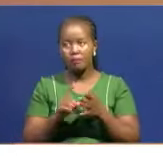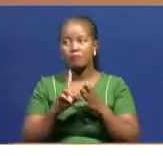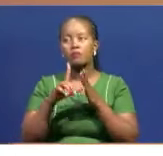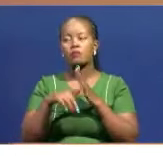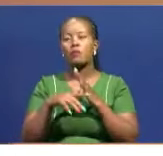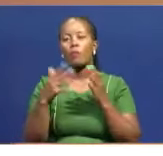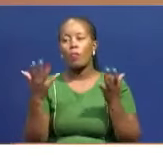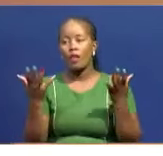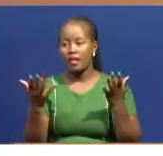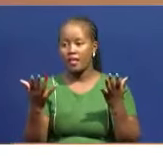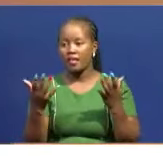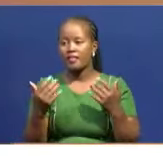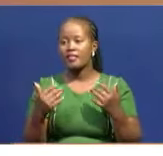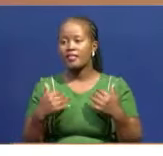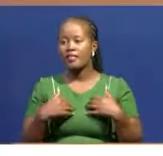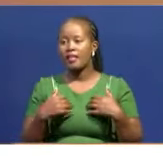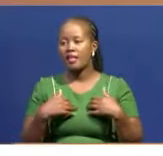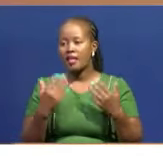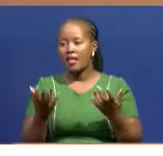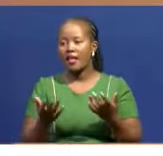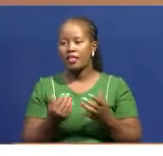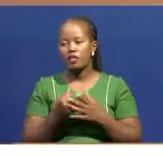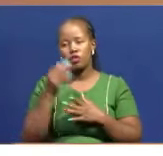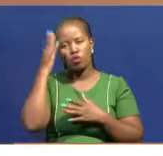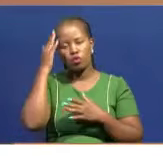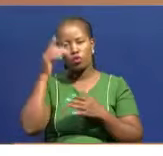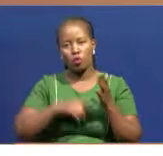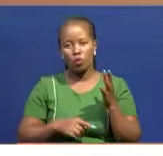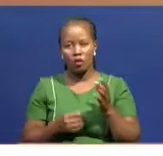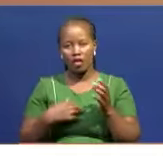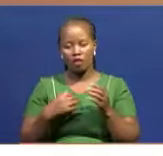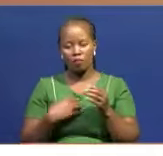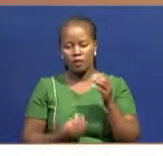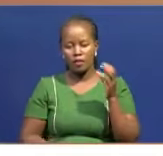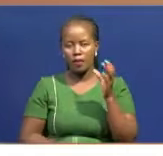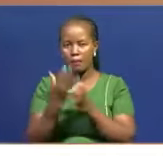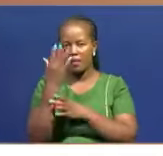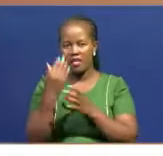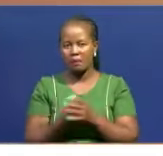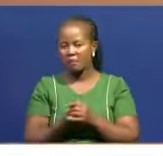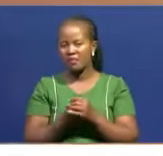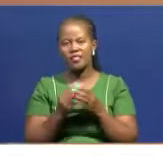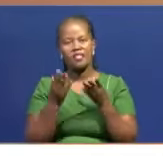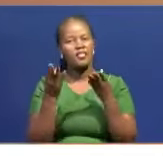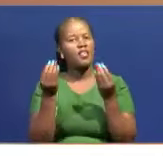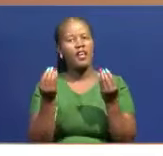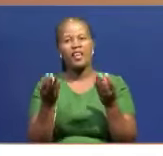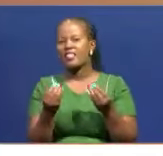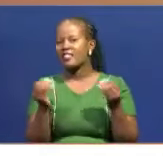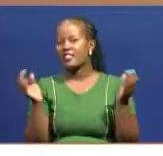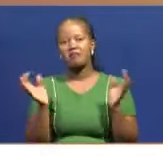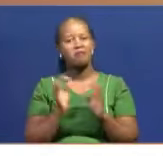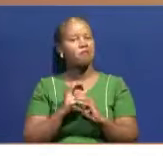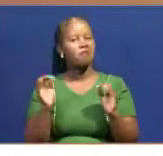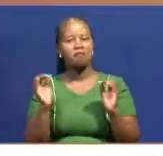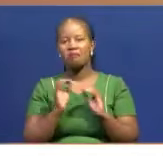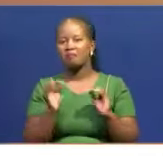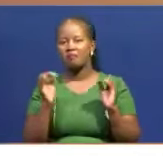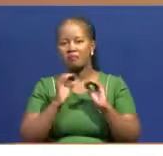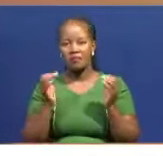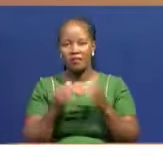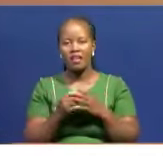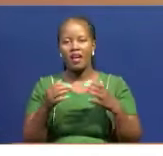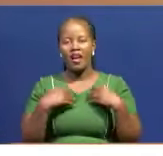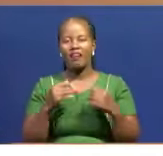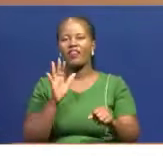then is when we got into what makes up which franchise teams. It's not been easy behind the scenes. I'll tell you, there's been a